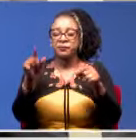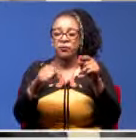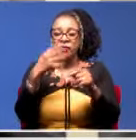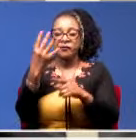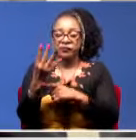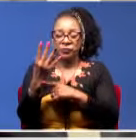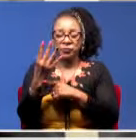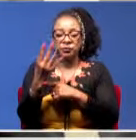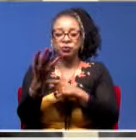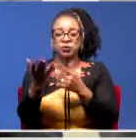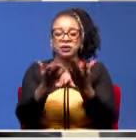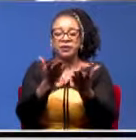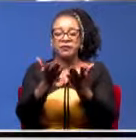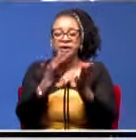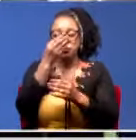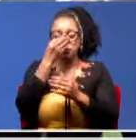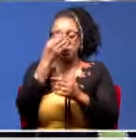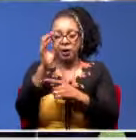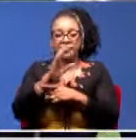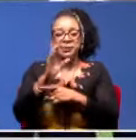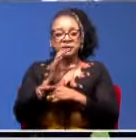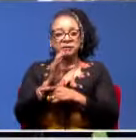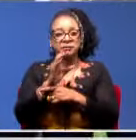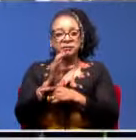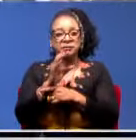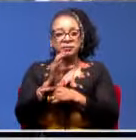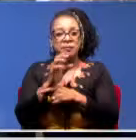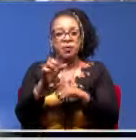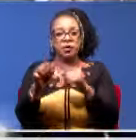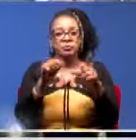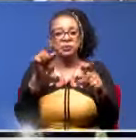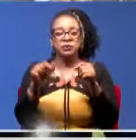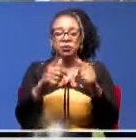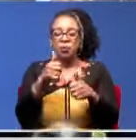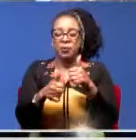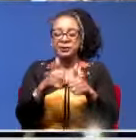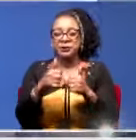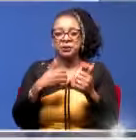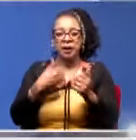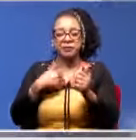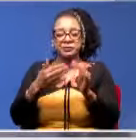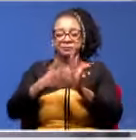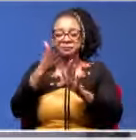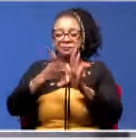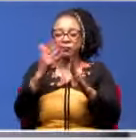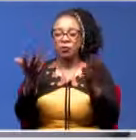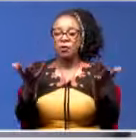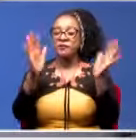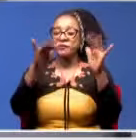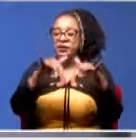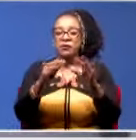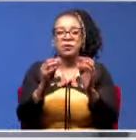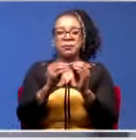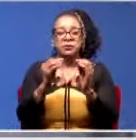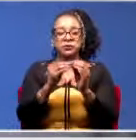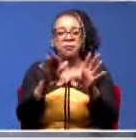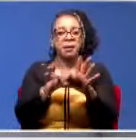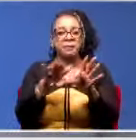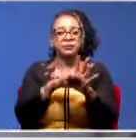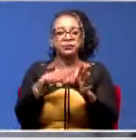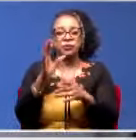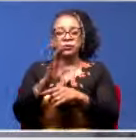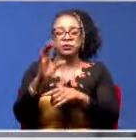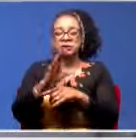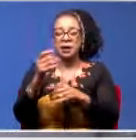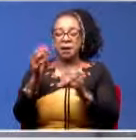to serve in Ruto's cabinet. Nominations that saw a hurried convening of a meeting of members of the constituent parties